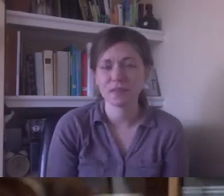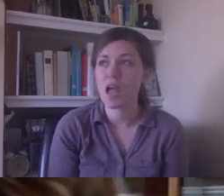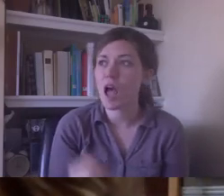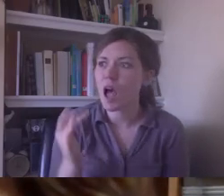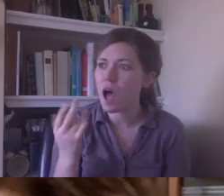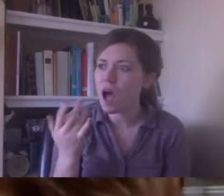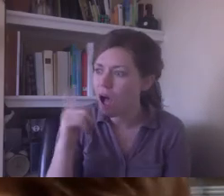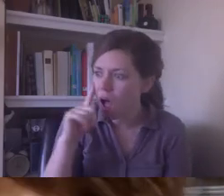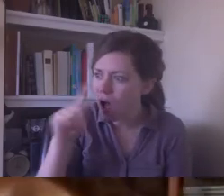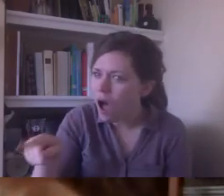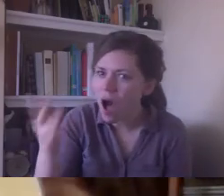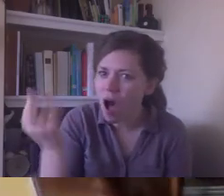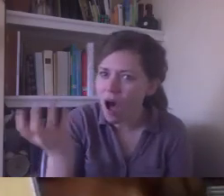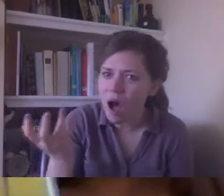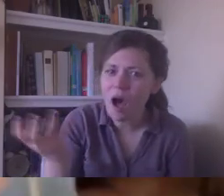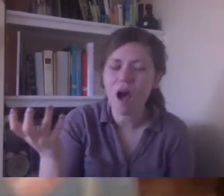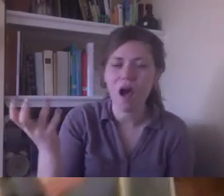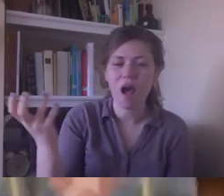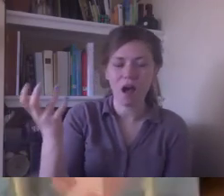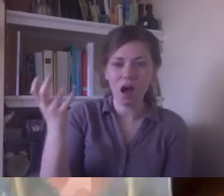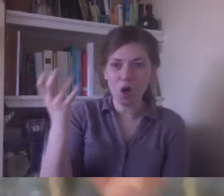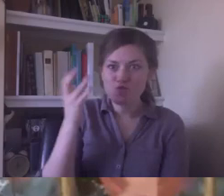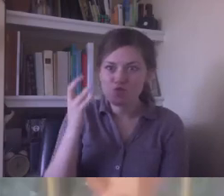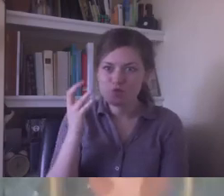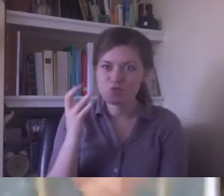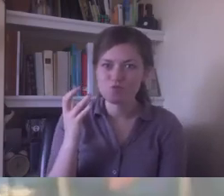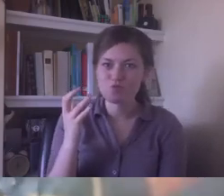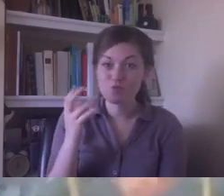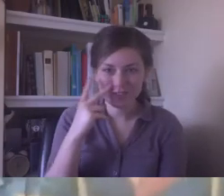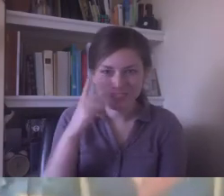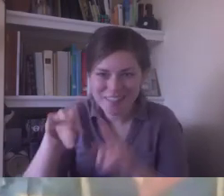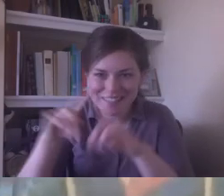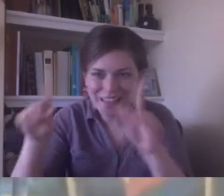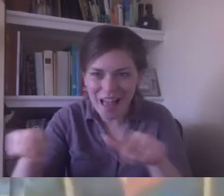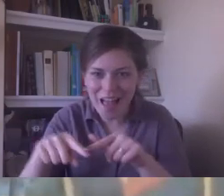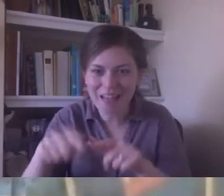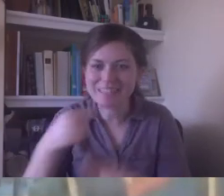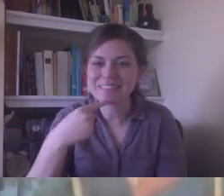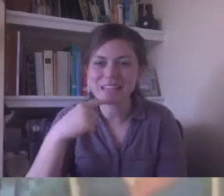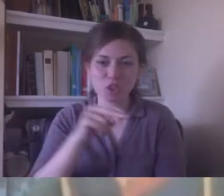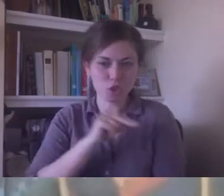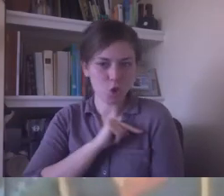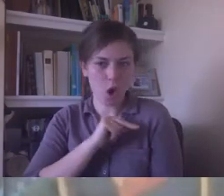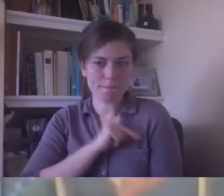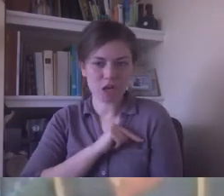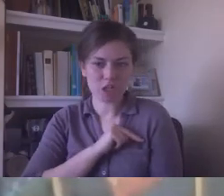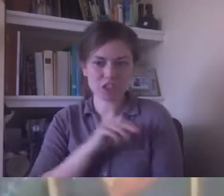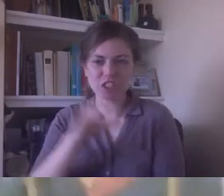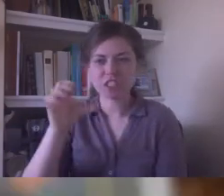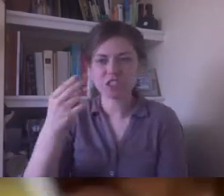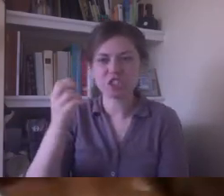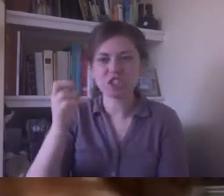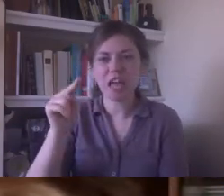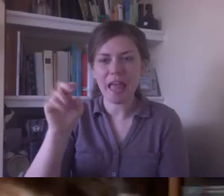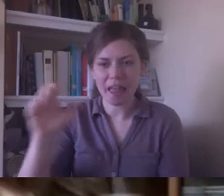Wait, what's that? Norbert squealed. See that sign that says Norbert's Channel?